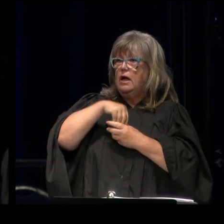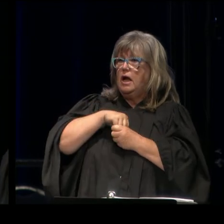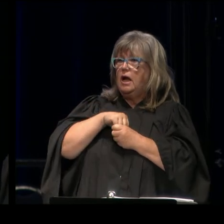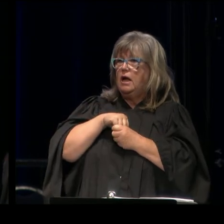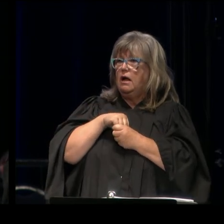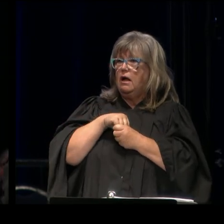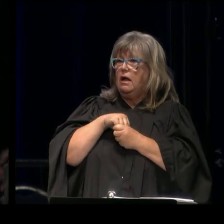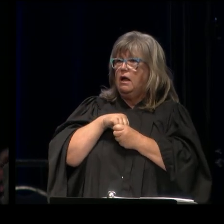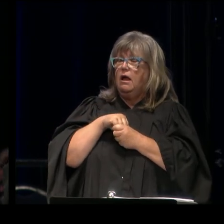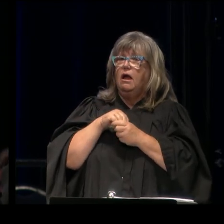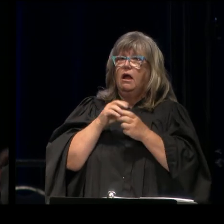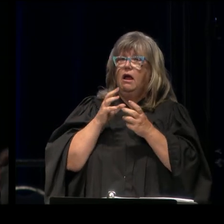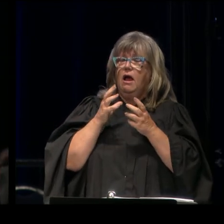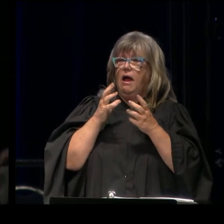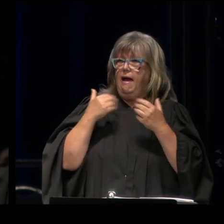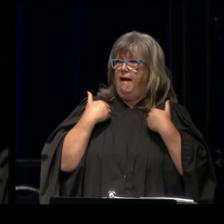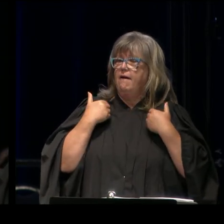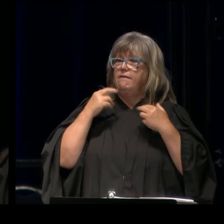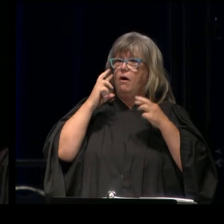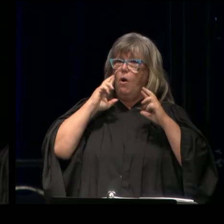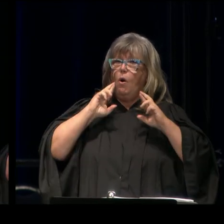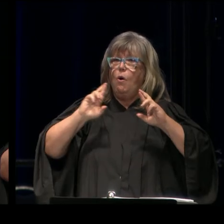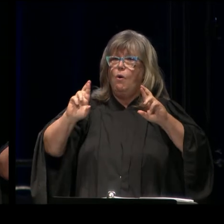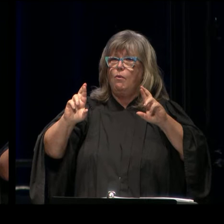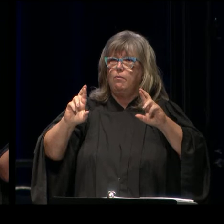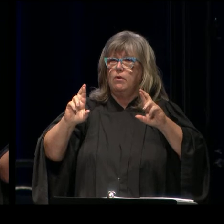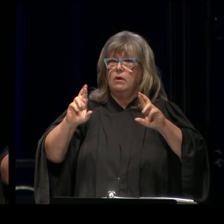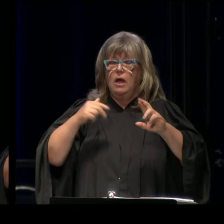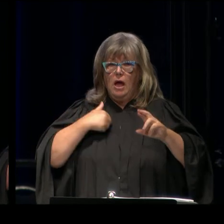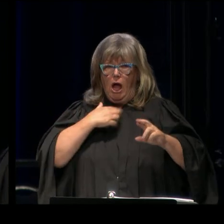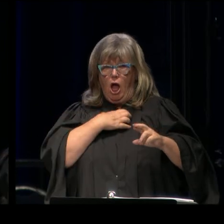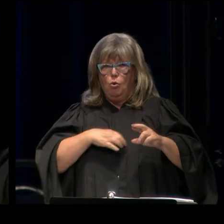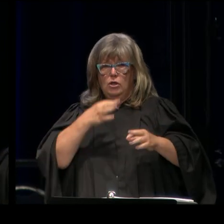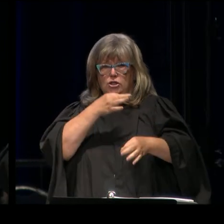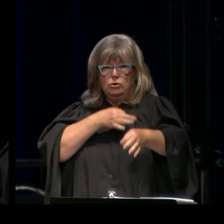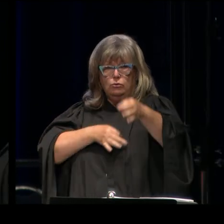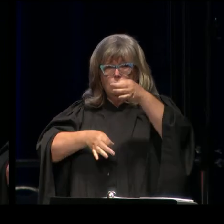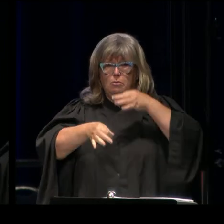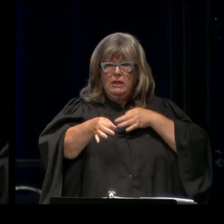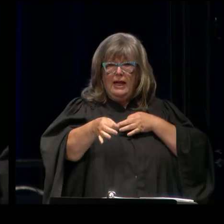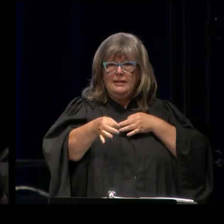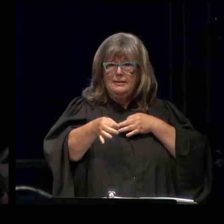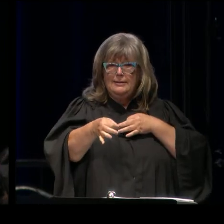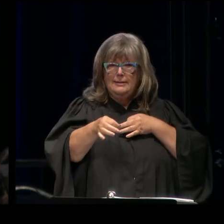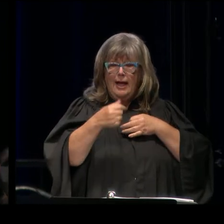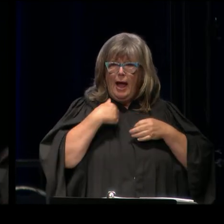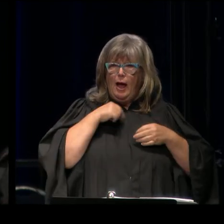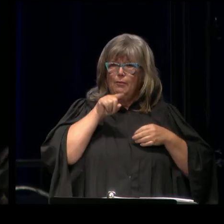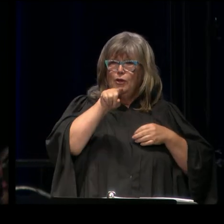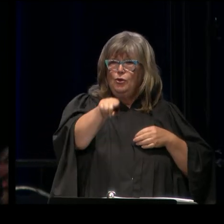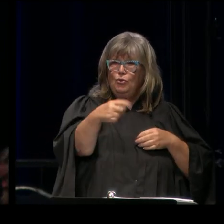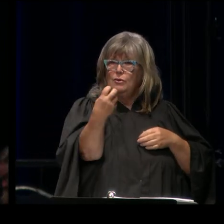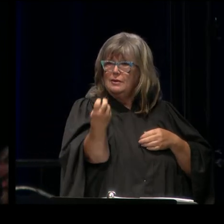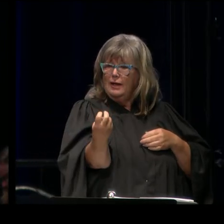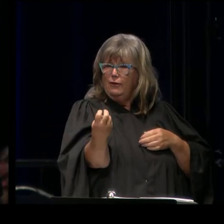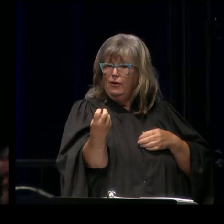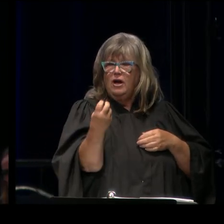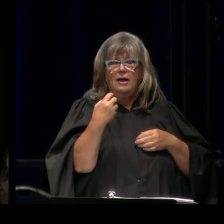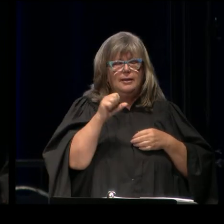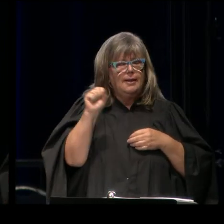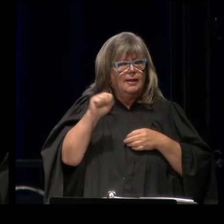Do I wish to be in your place? Yes, it reminds me of the first